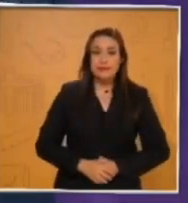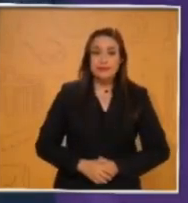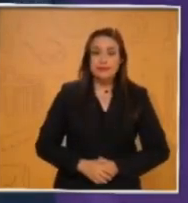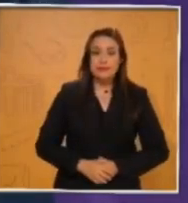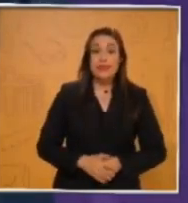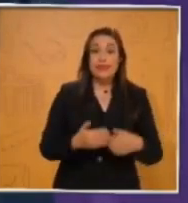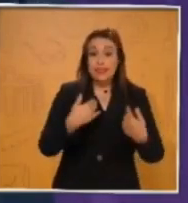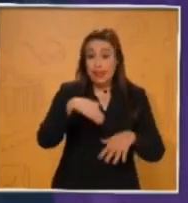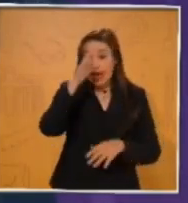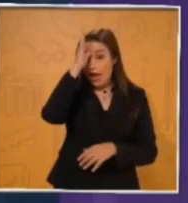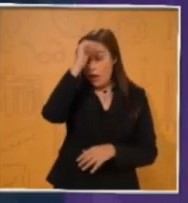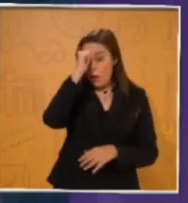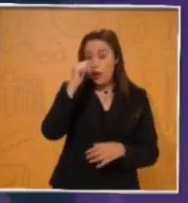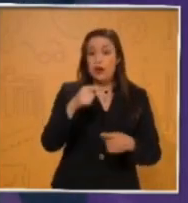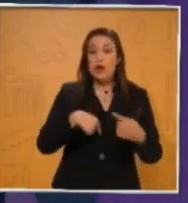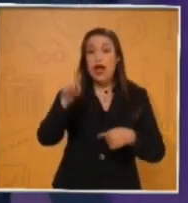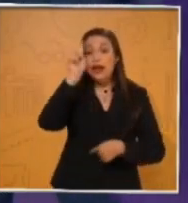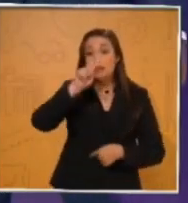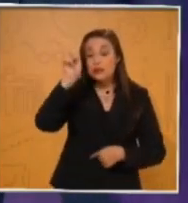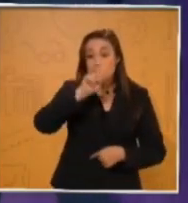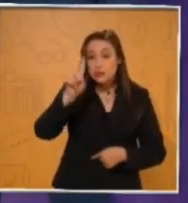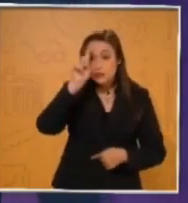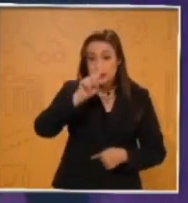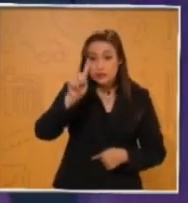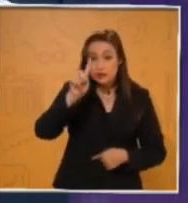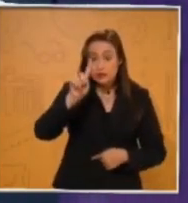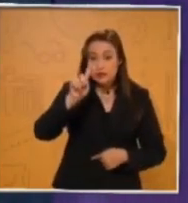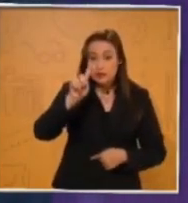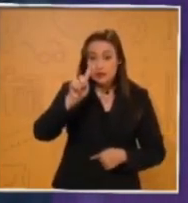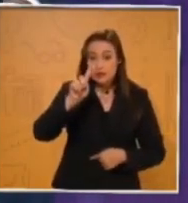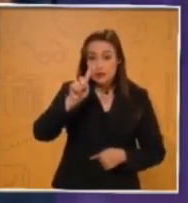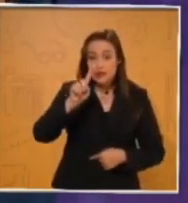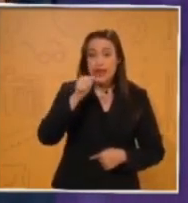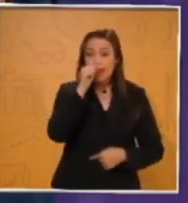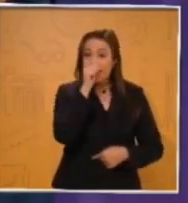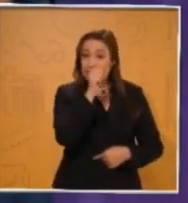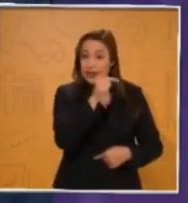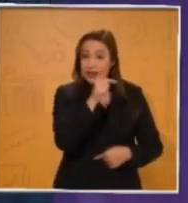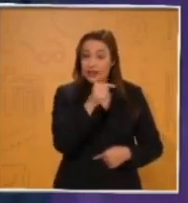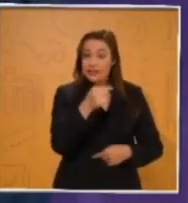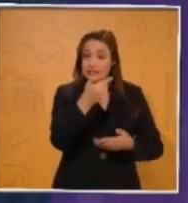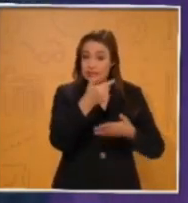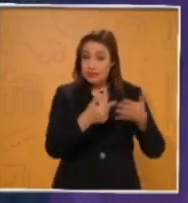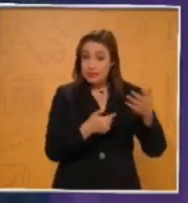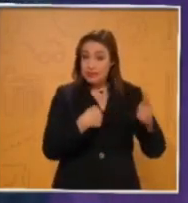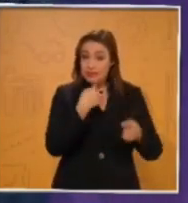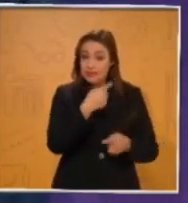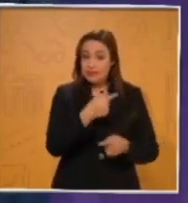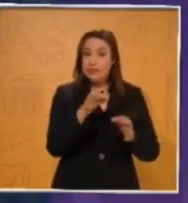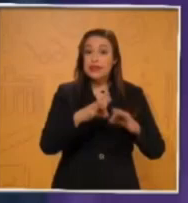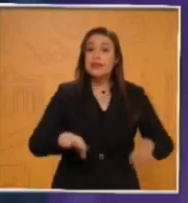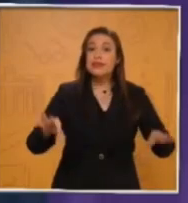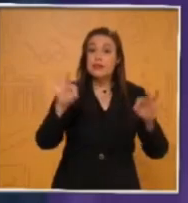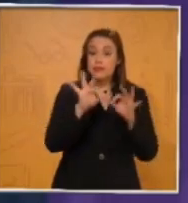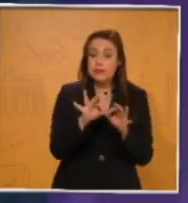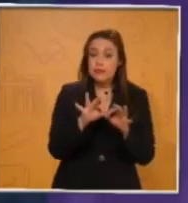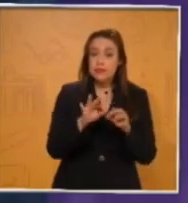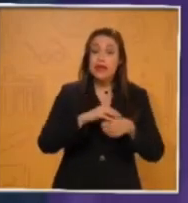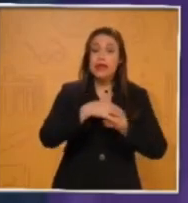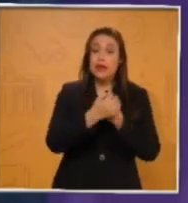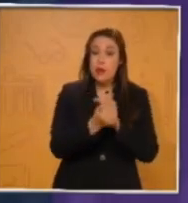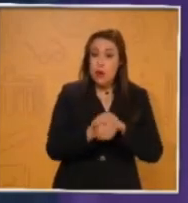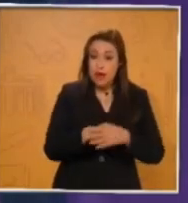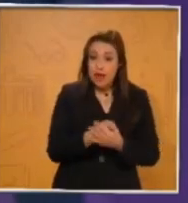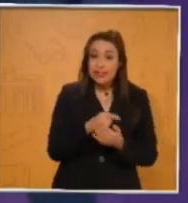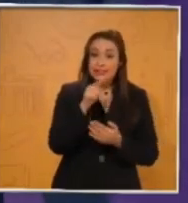According to recommendations, authorities' recommendations, in these times, it's very important to wash our